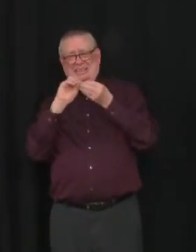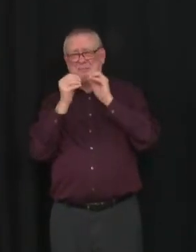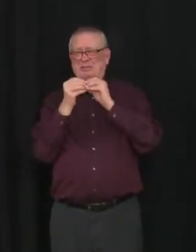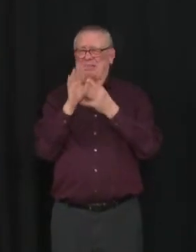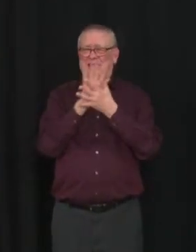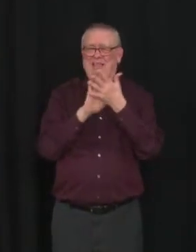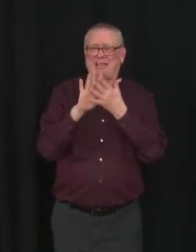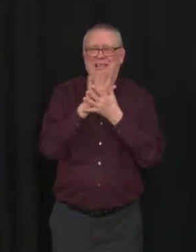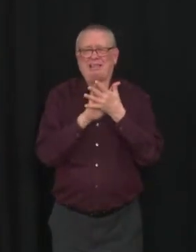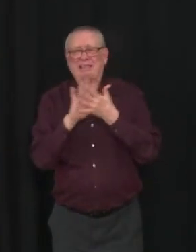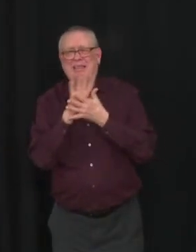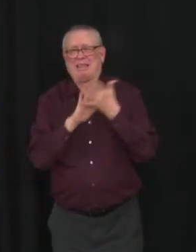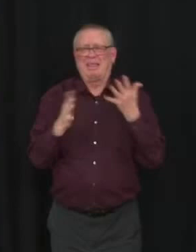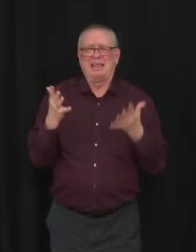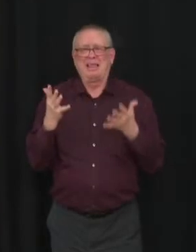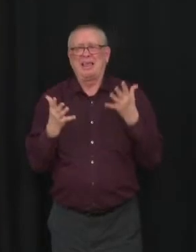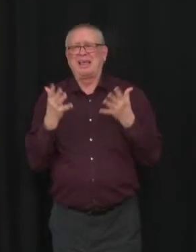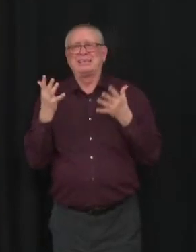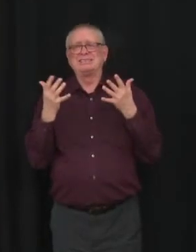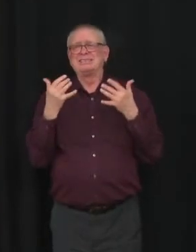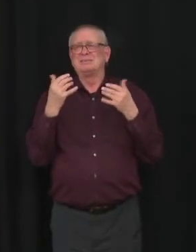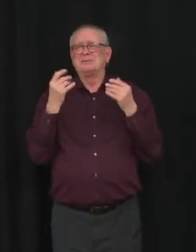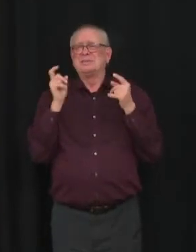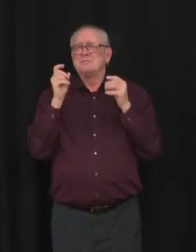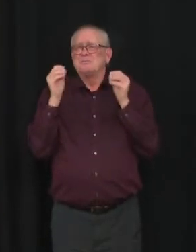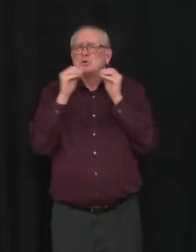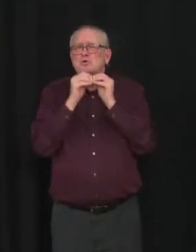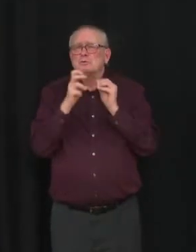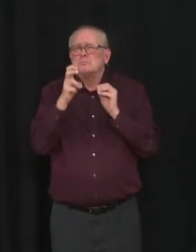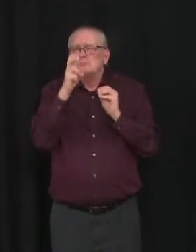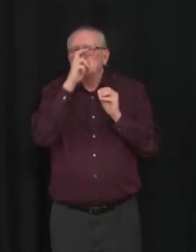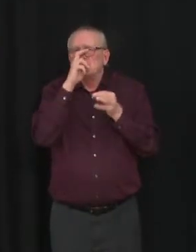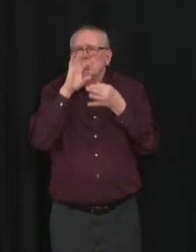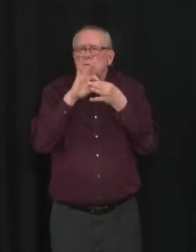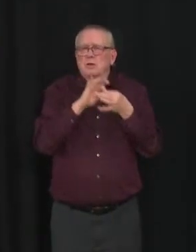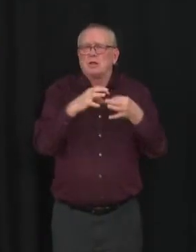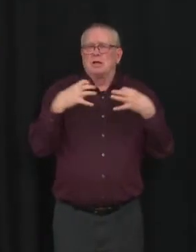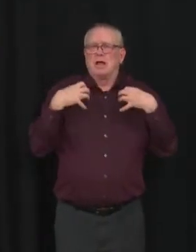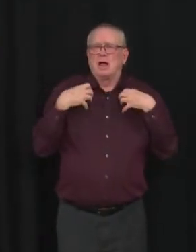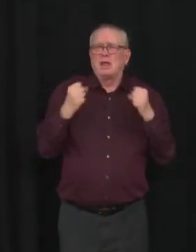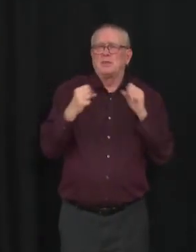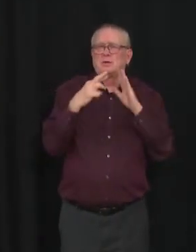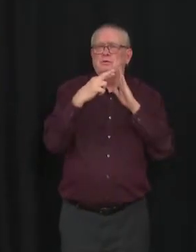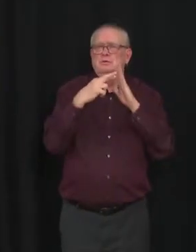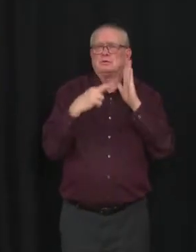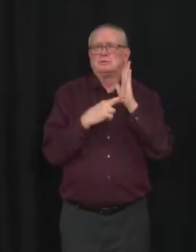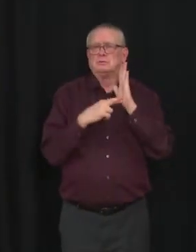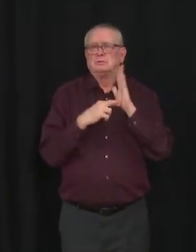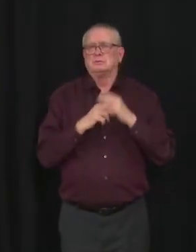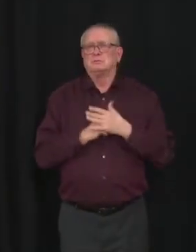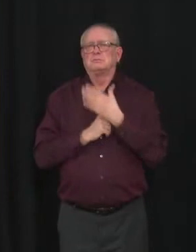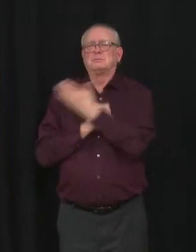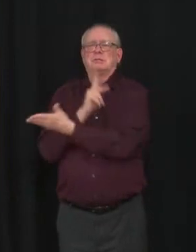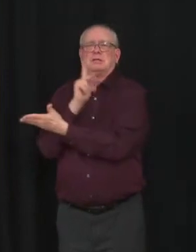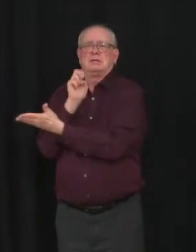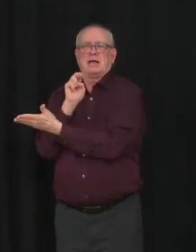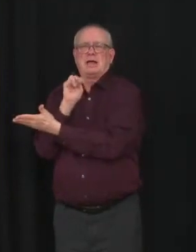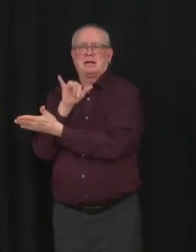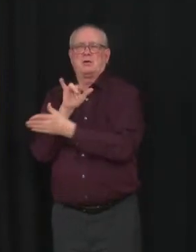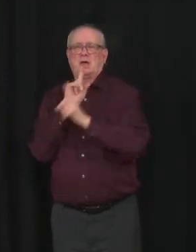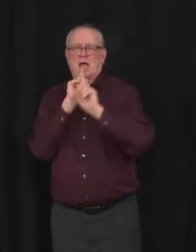need something firm in terms of health restrictions? Well, excuse me, I'm sorry, Kelly. I'll start with that, and then